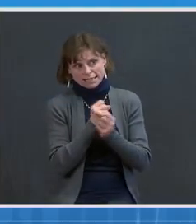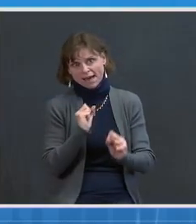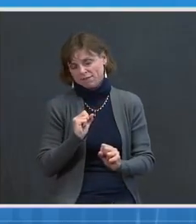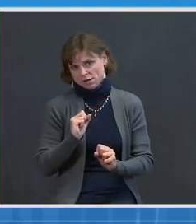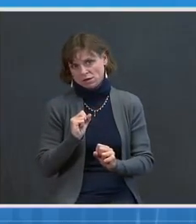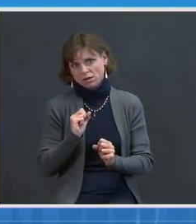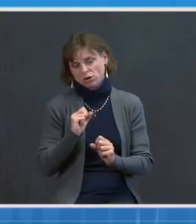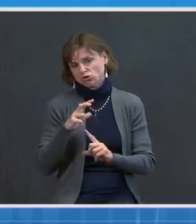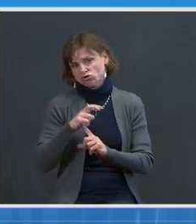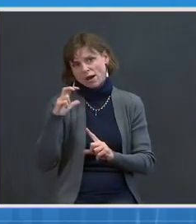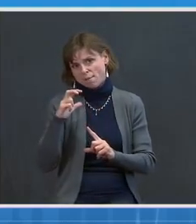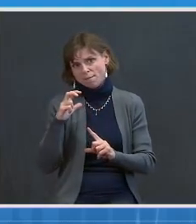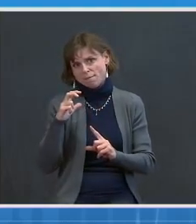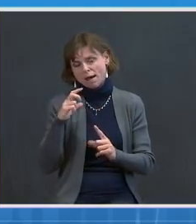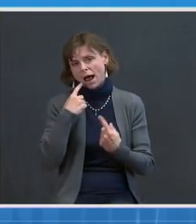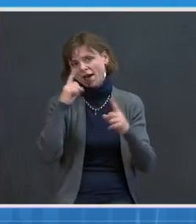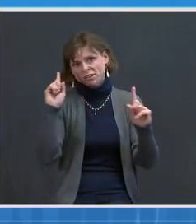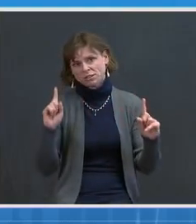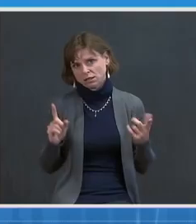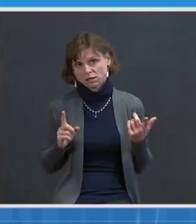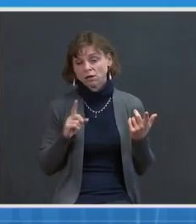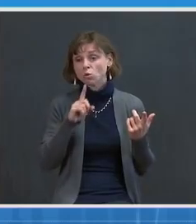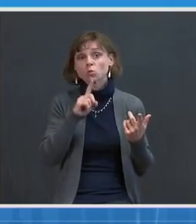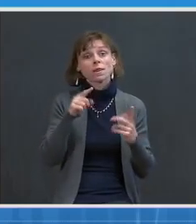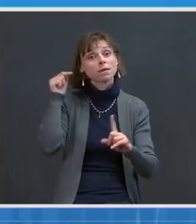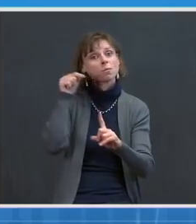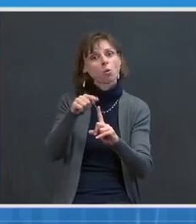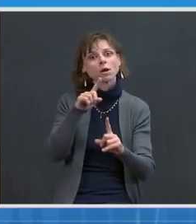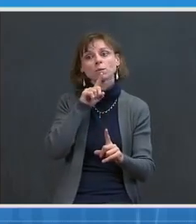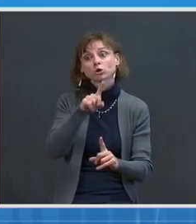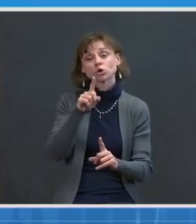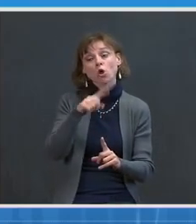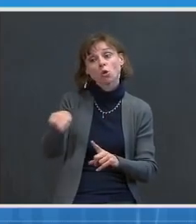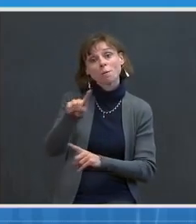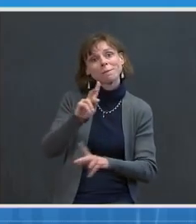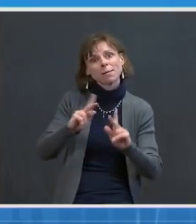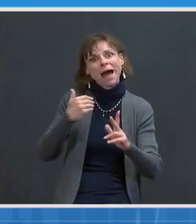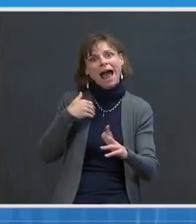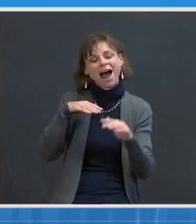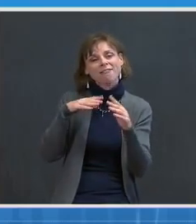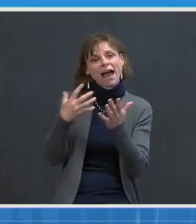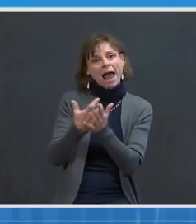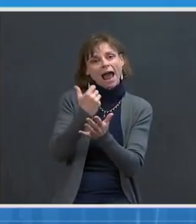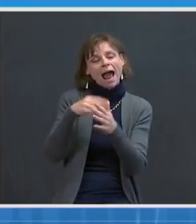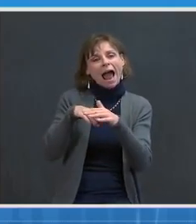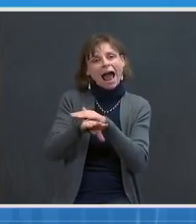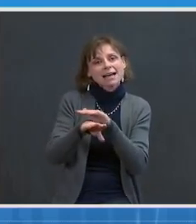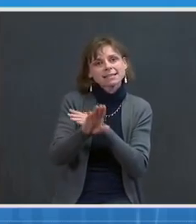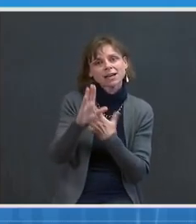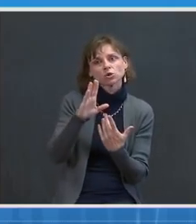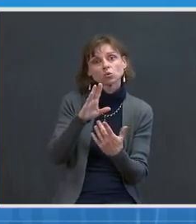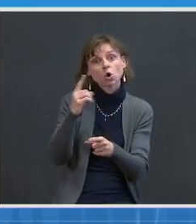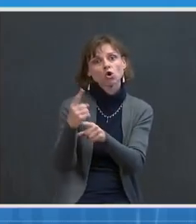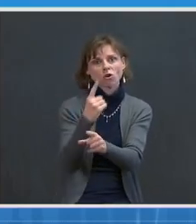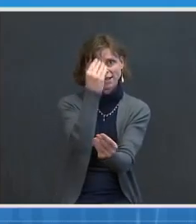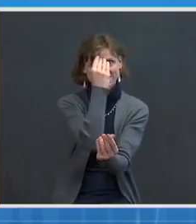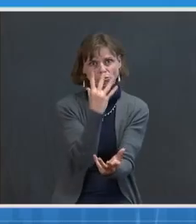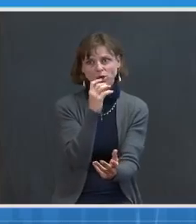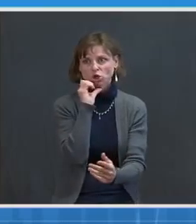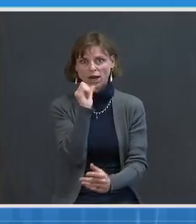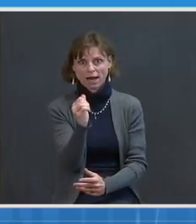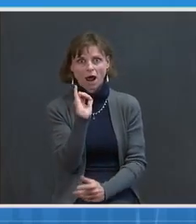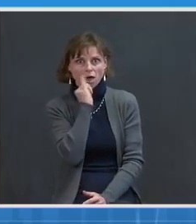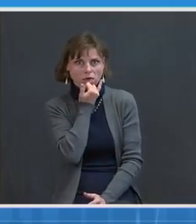correct information and not misleading information is the most important thing, and making sure that local trusted people have access to